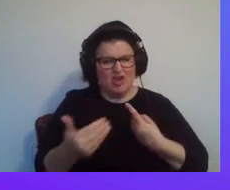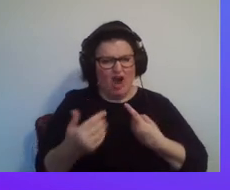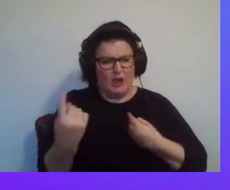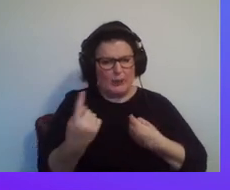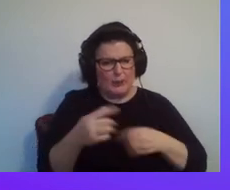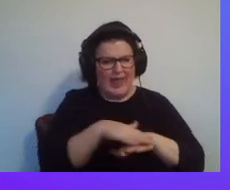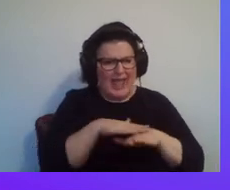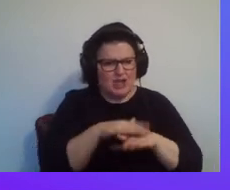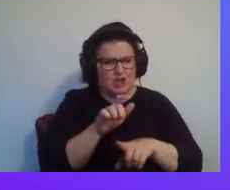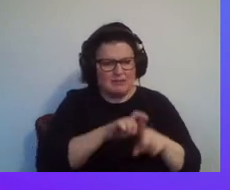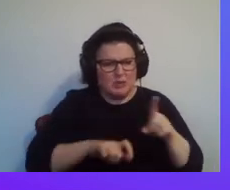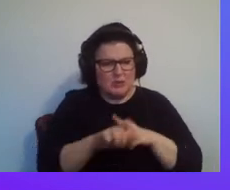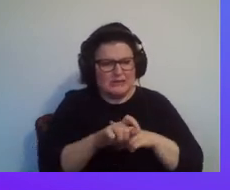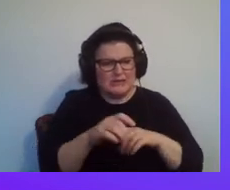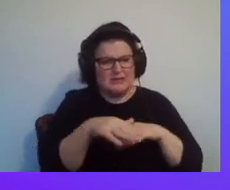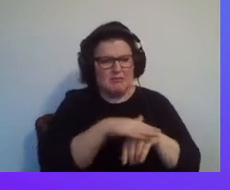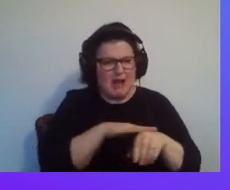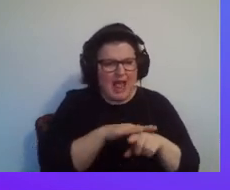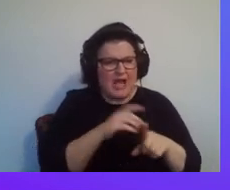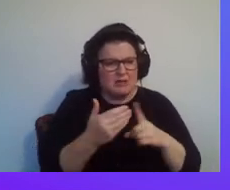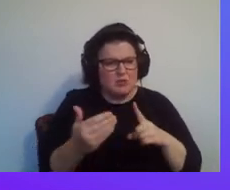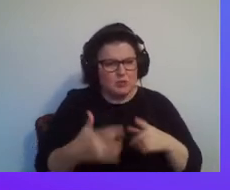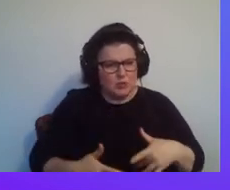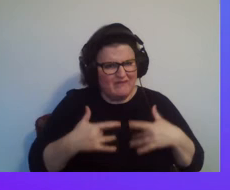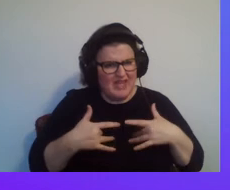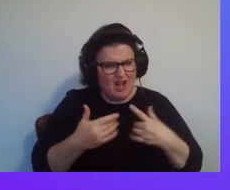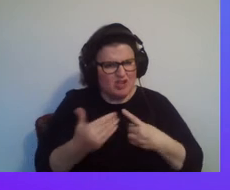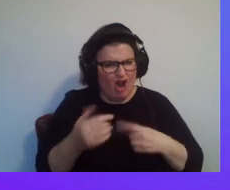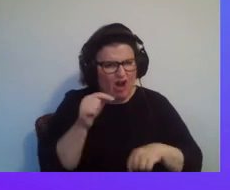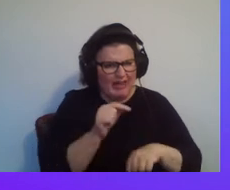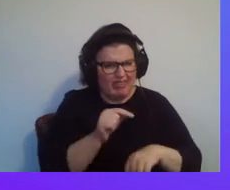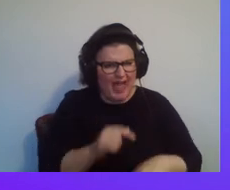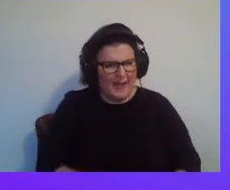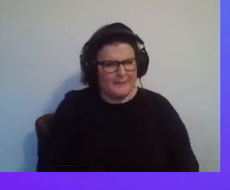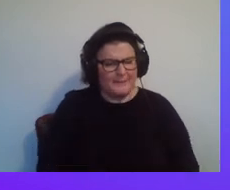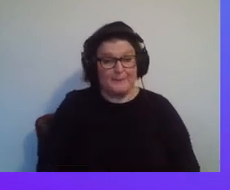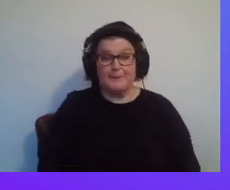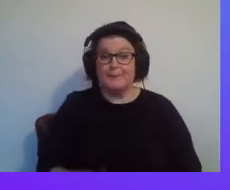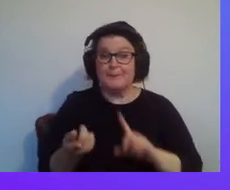African and Caribbean communities. Serena.